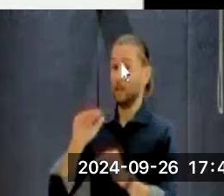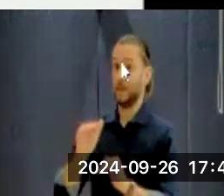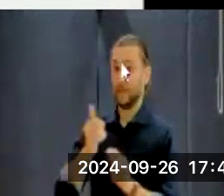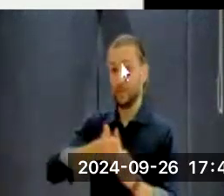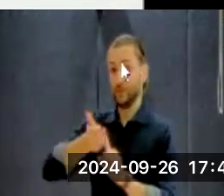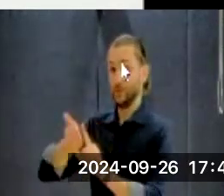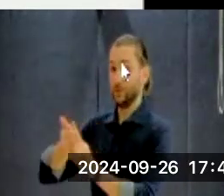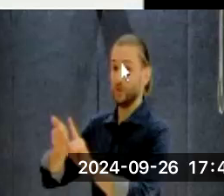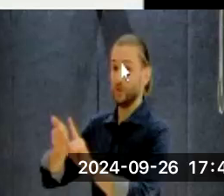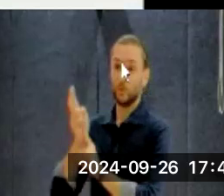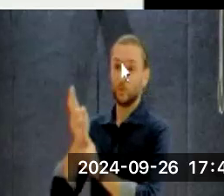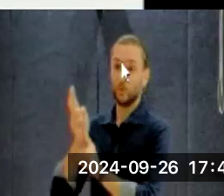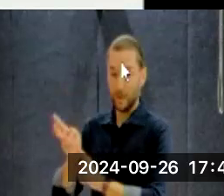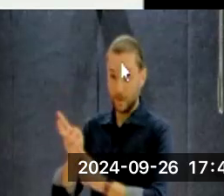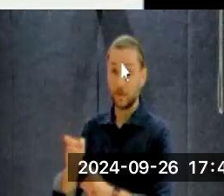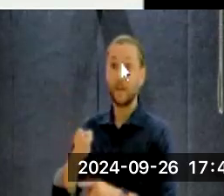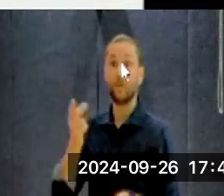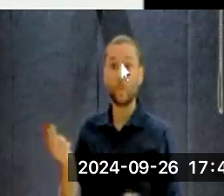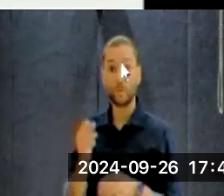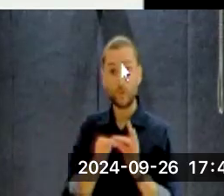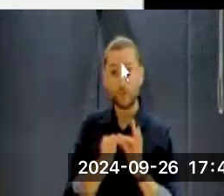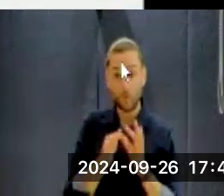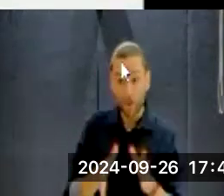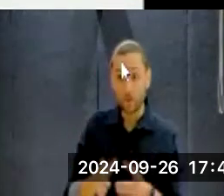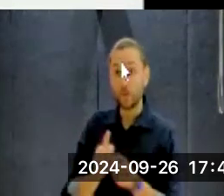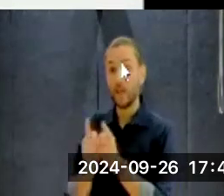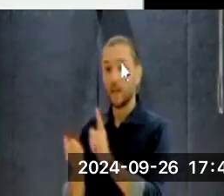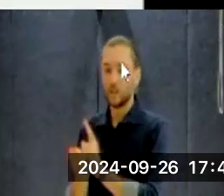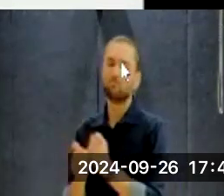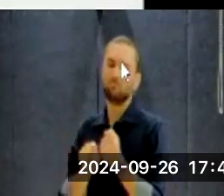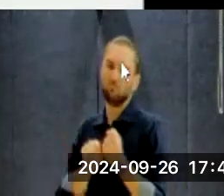you require translation or accommodation, we will grant additional time.